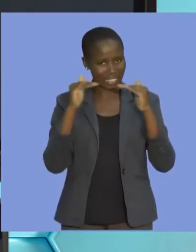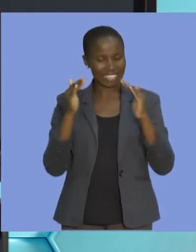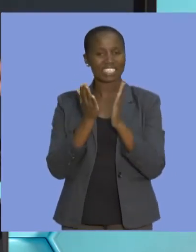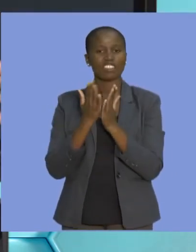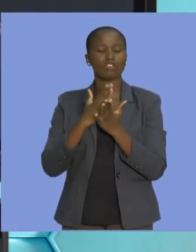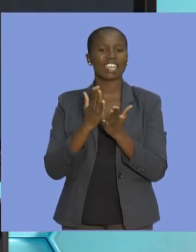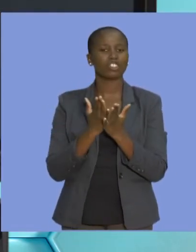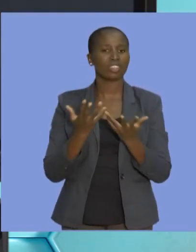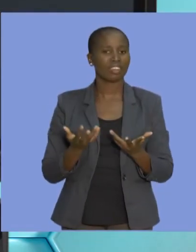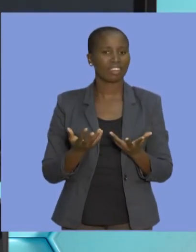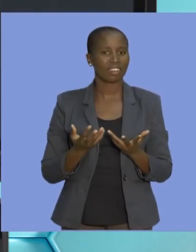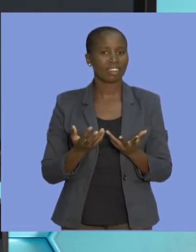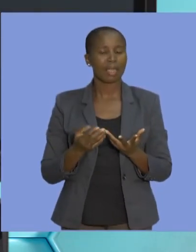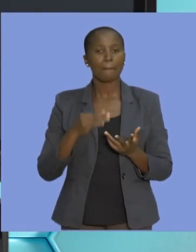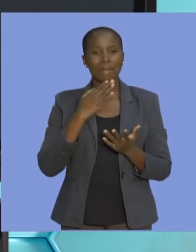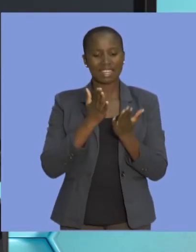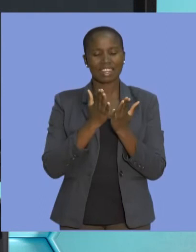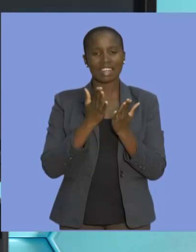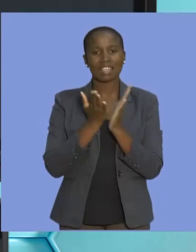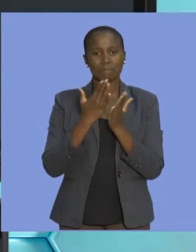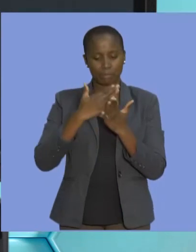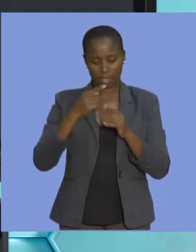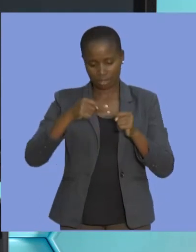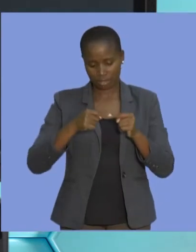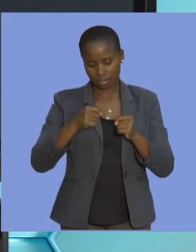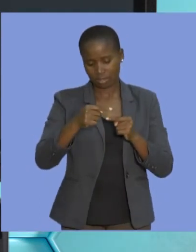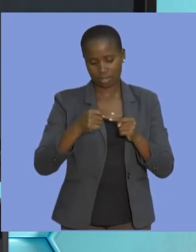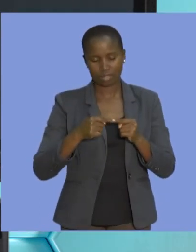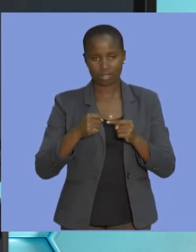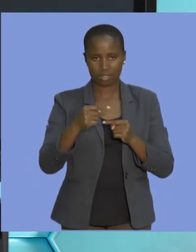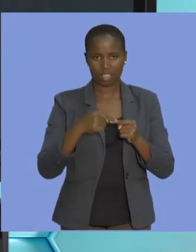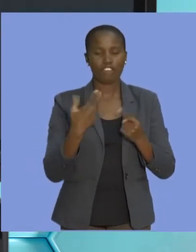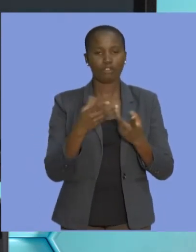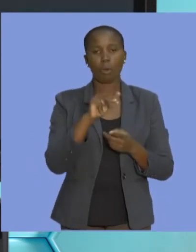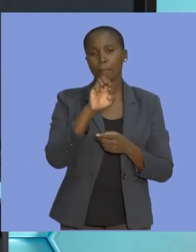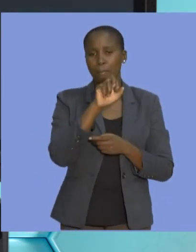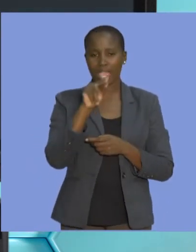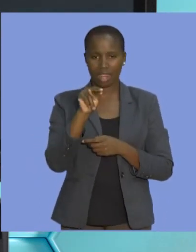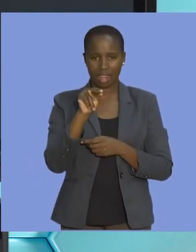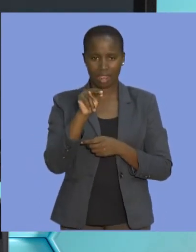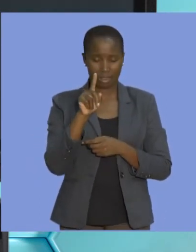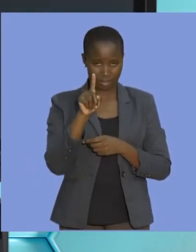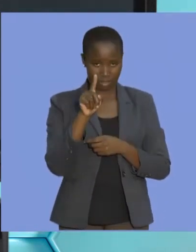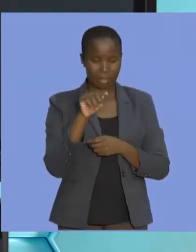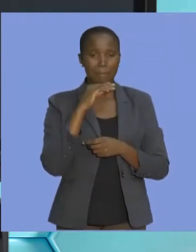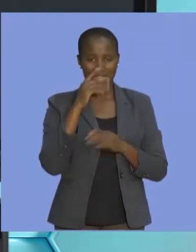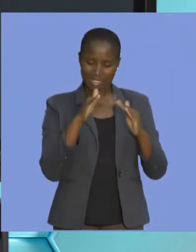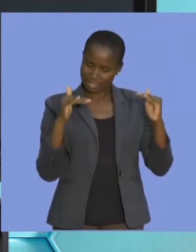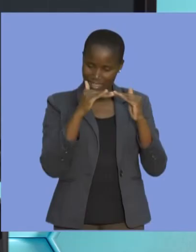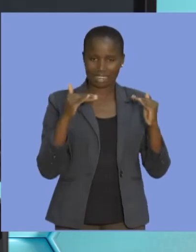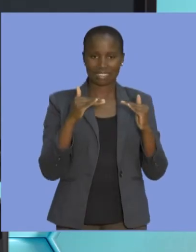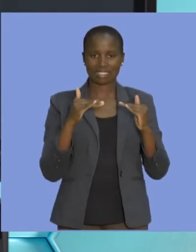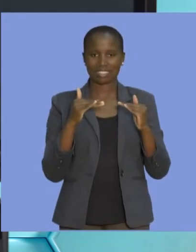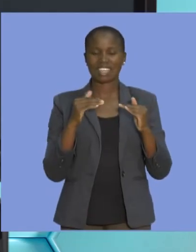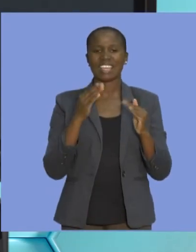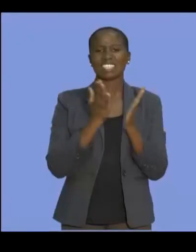The average deviation from the mean. That's our standard deviation. Okay,